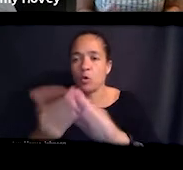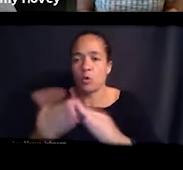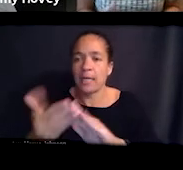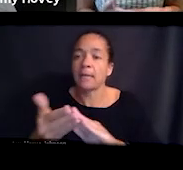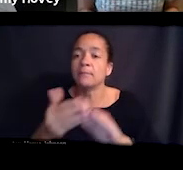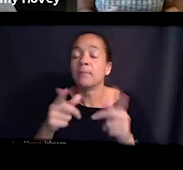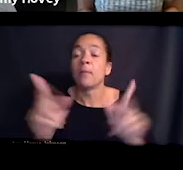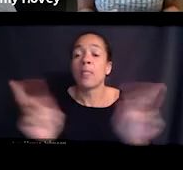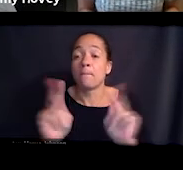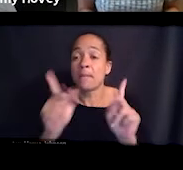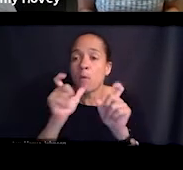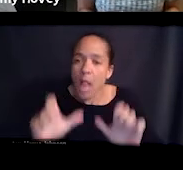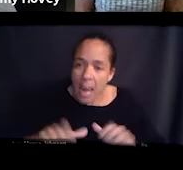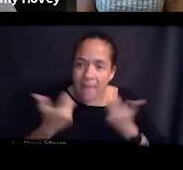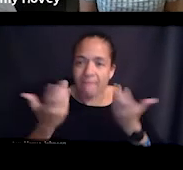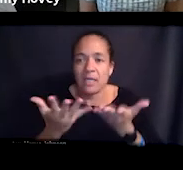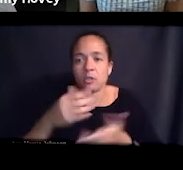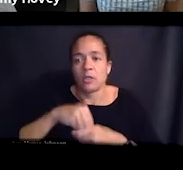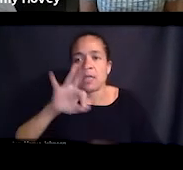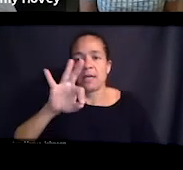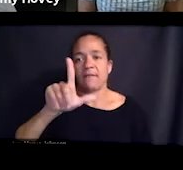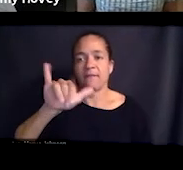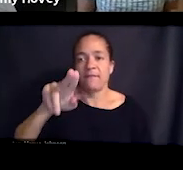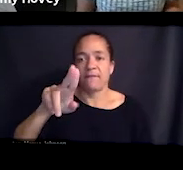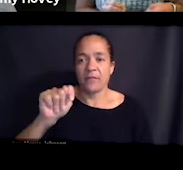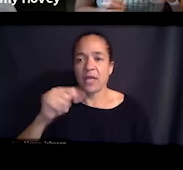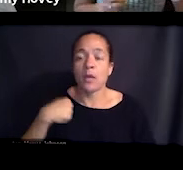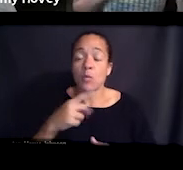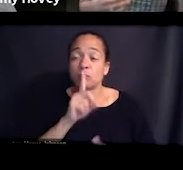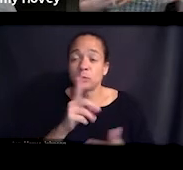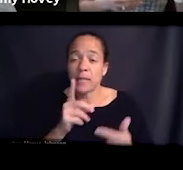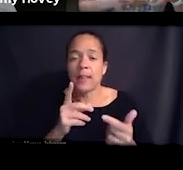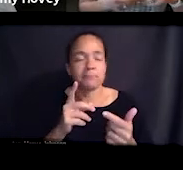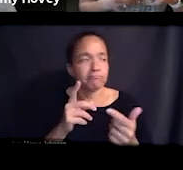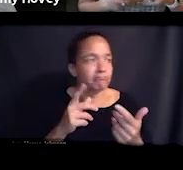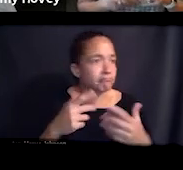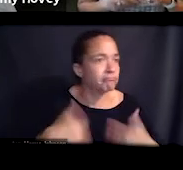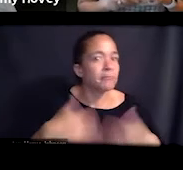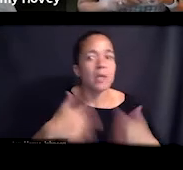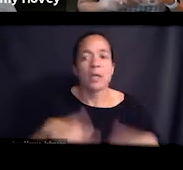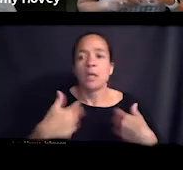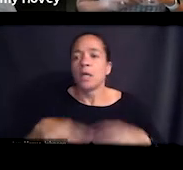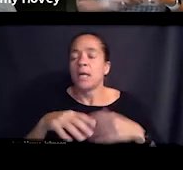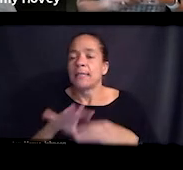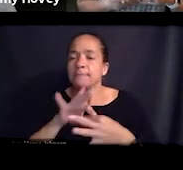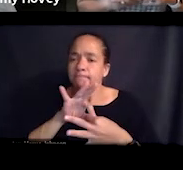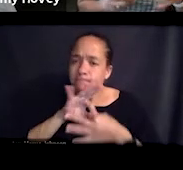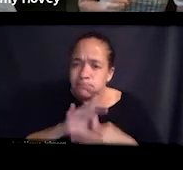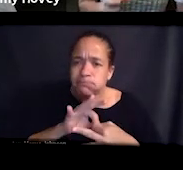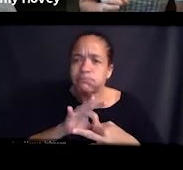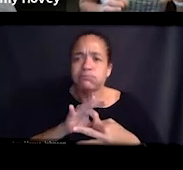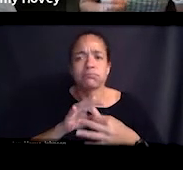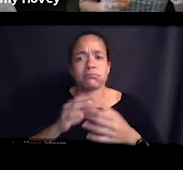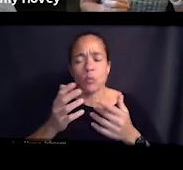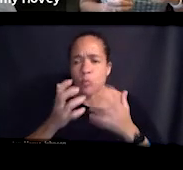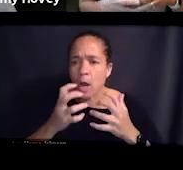that live here in Flint. We really wanted to create a more intimate relationship with them so we would hear